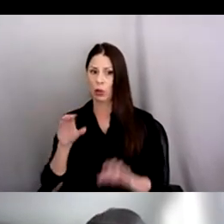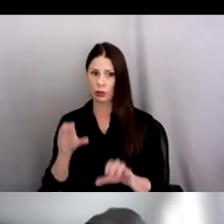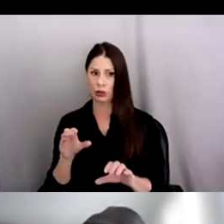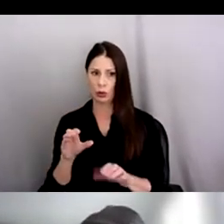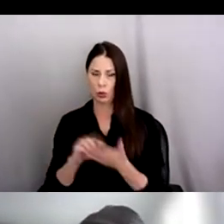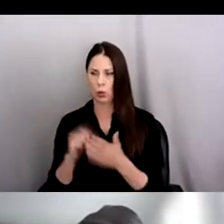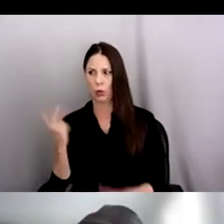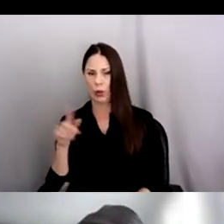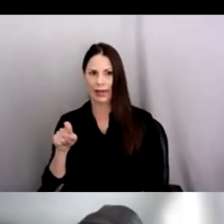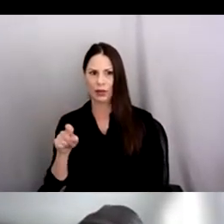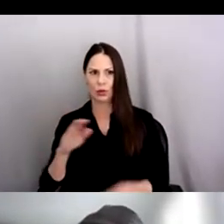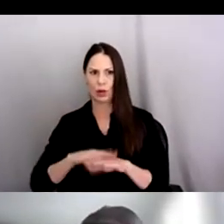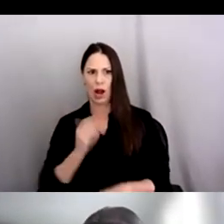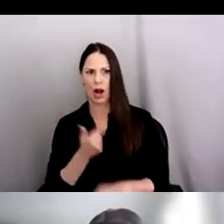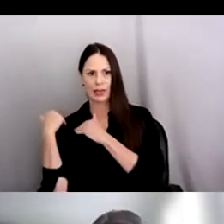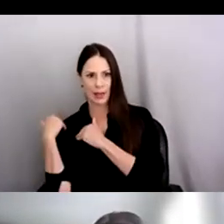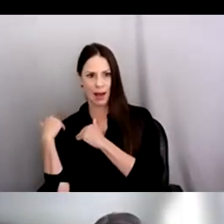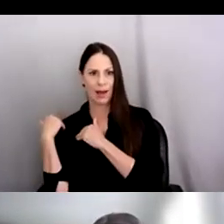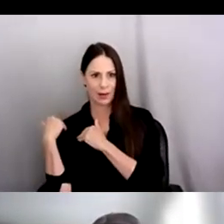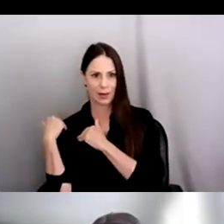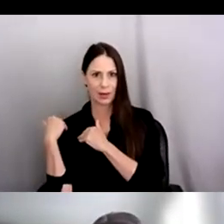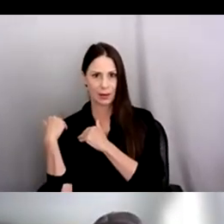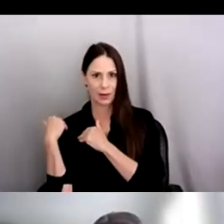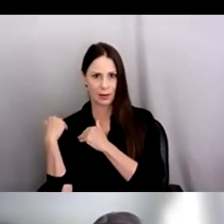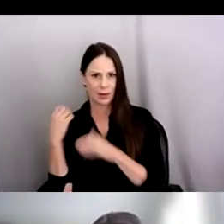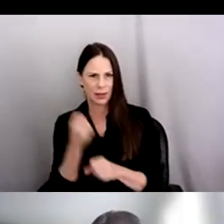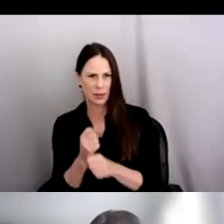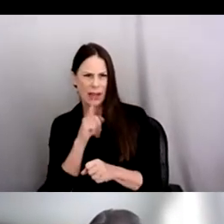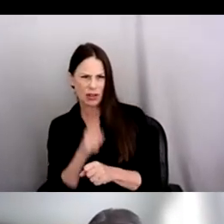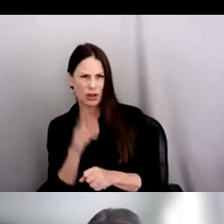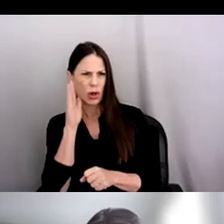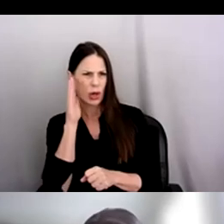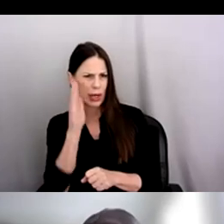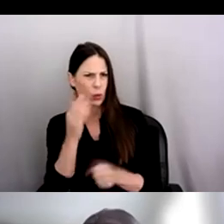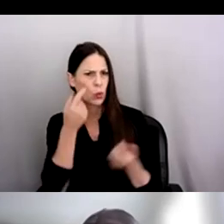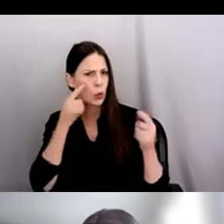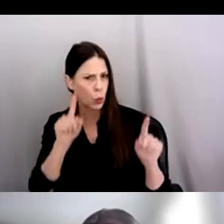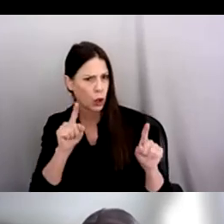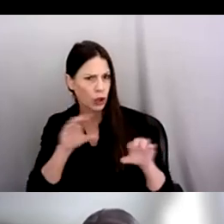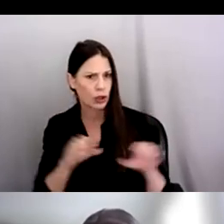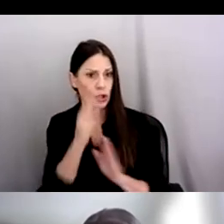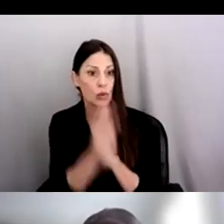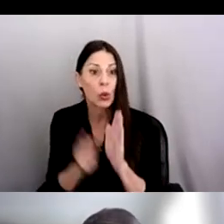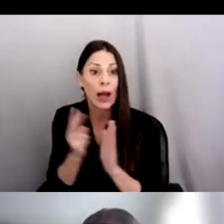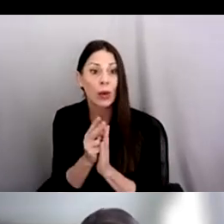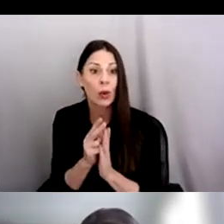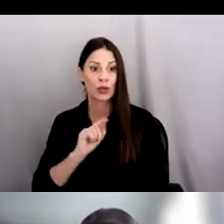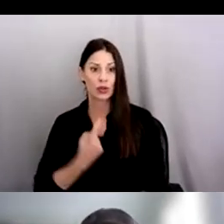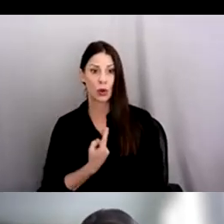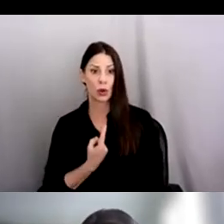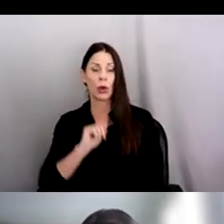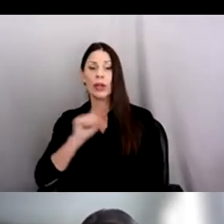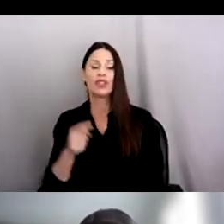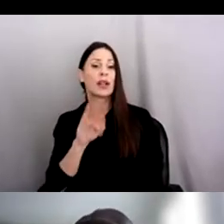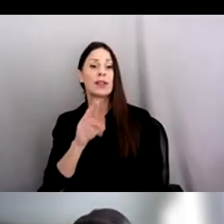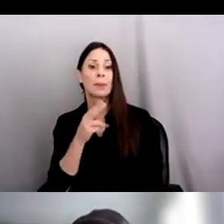sure that it would work to do 2 hours solo, just BHAAC members, and then have